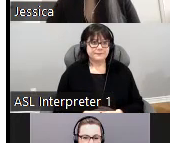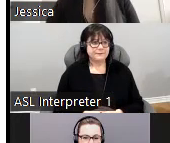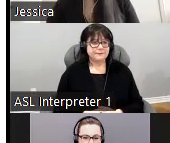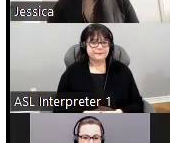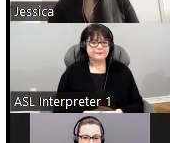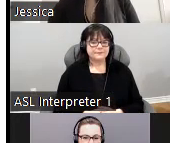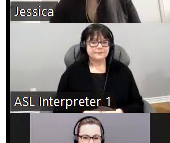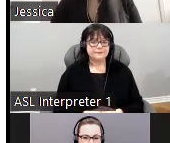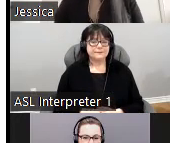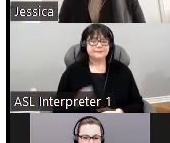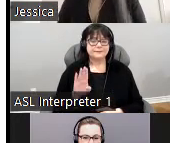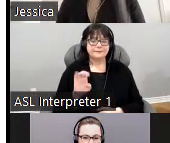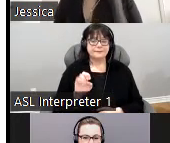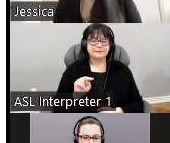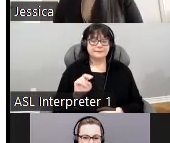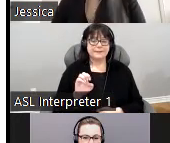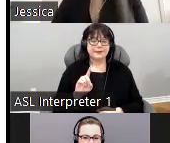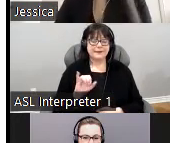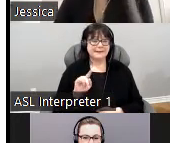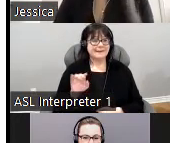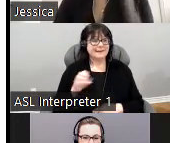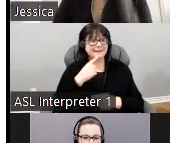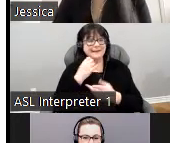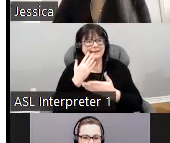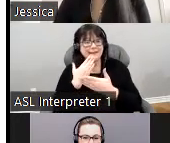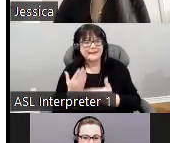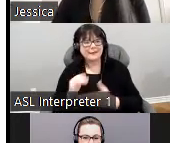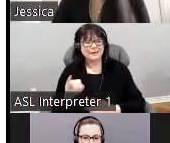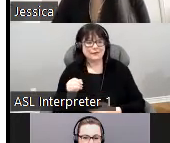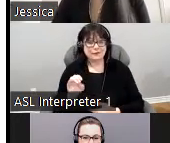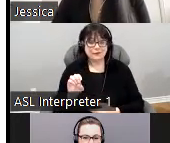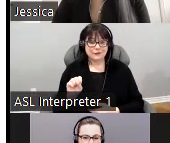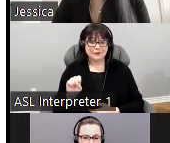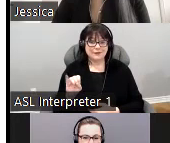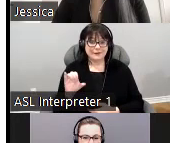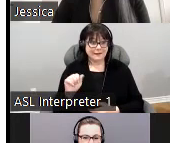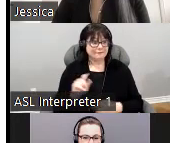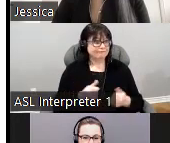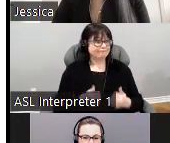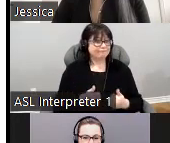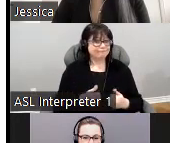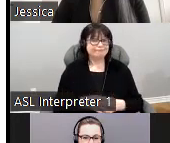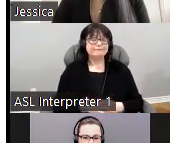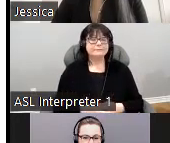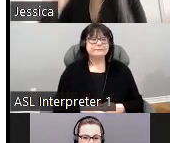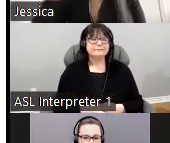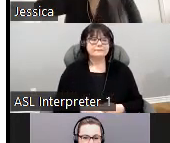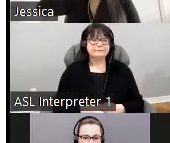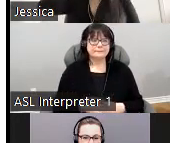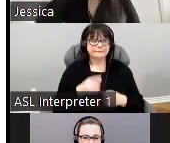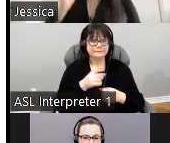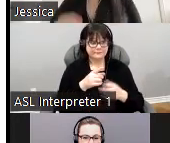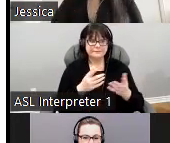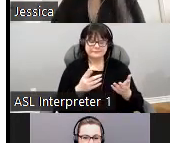Thank you, Jessica. That was great. And so this is where we're at, looking at the work that was accomplished,